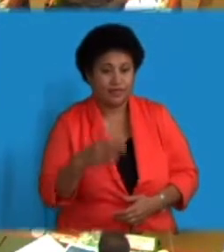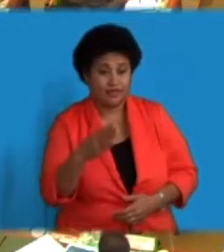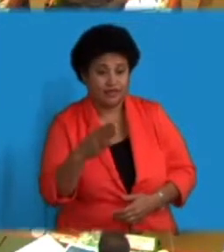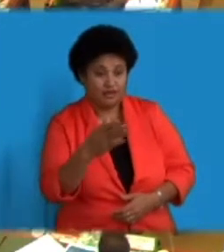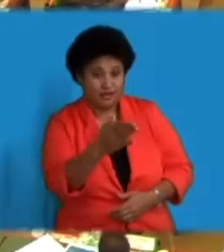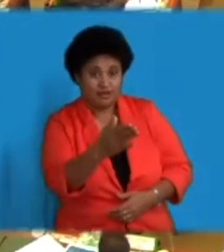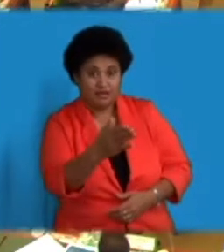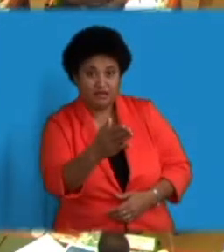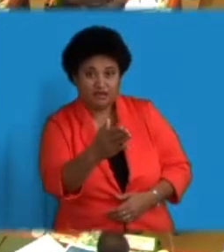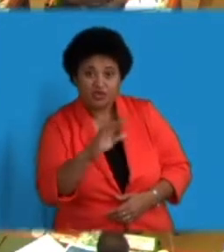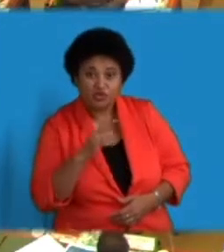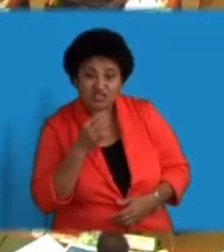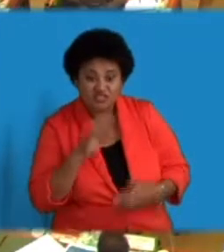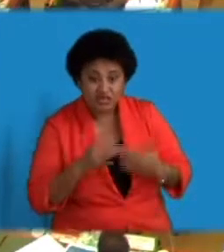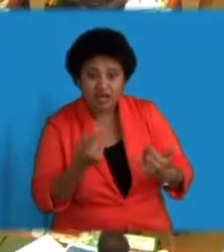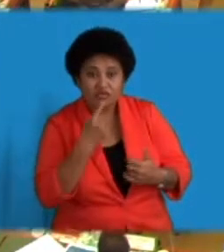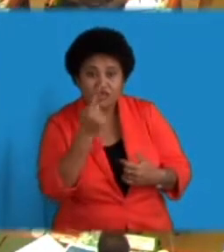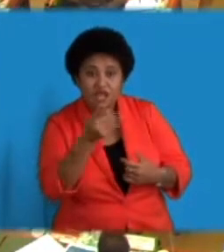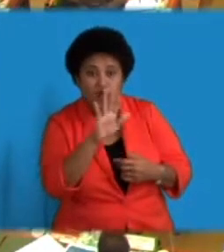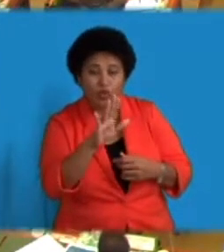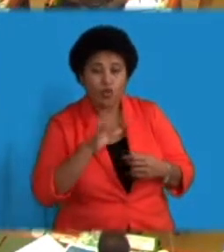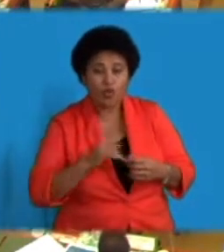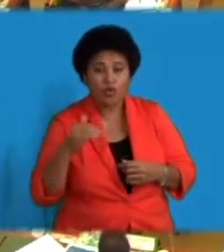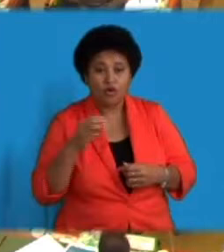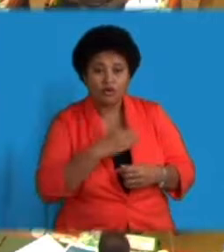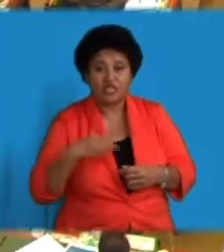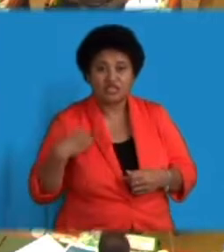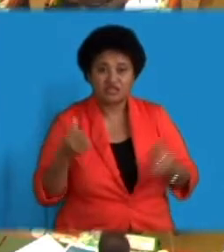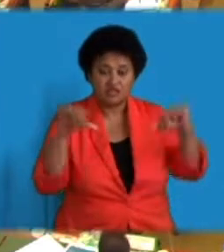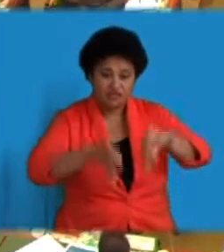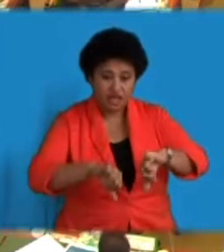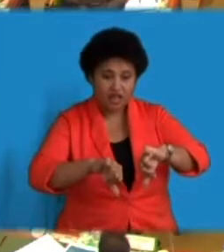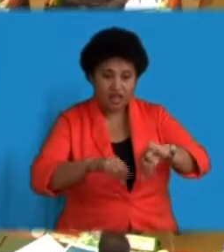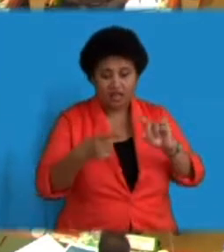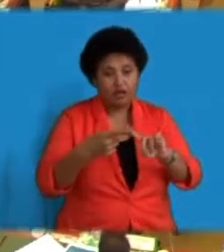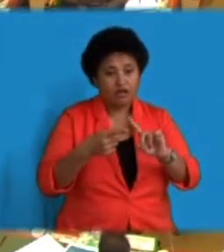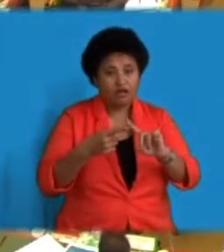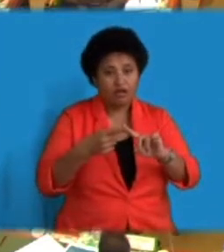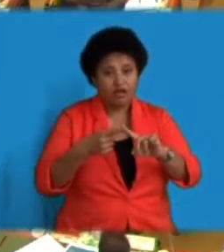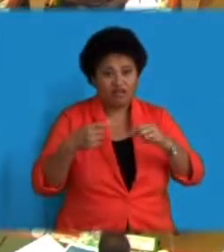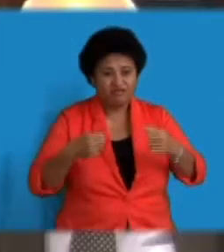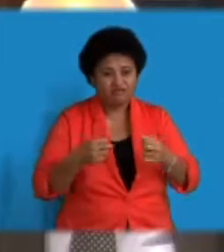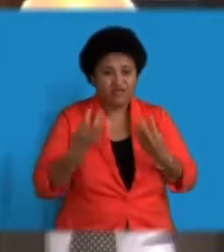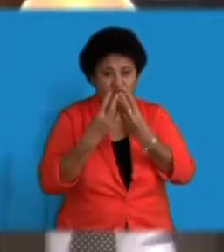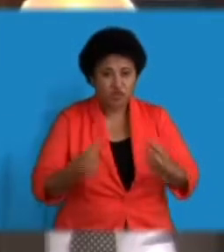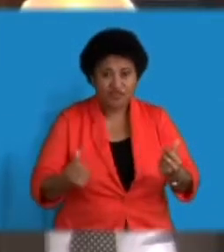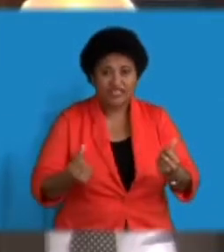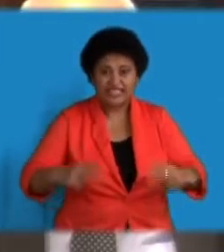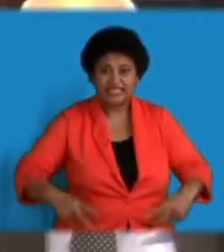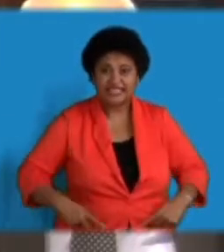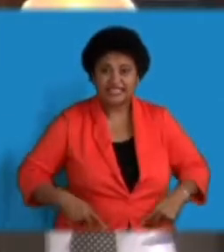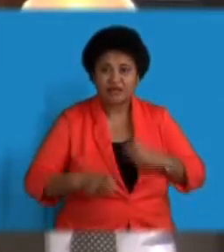outlined the failures of his ministry on two fronts, on fighting kidney problem and on NCDs in general.